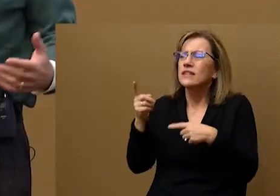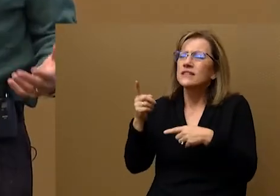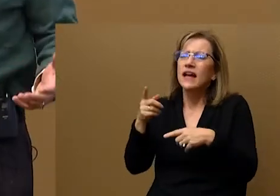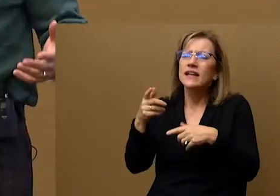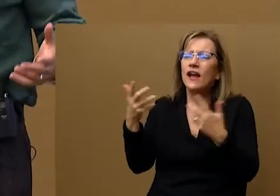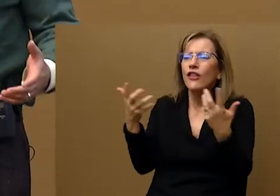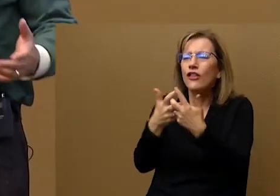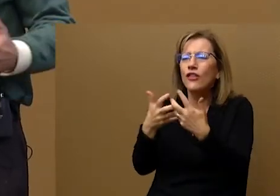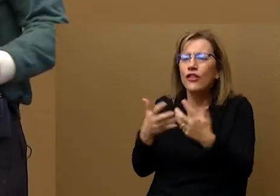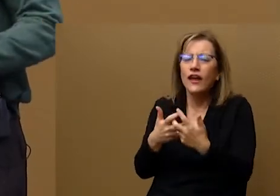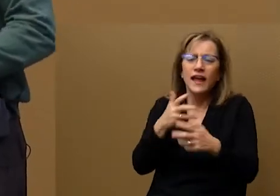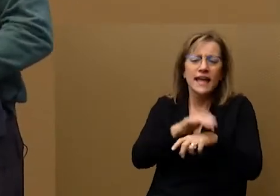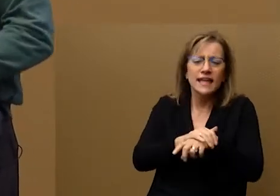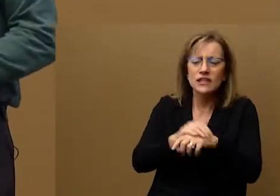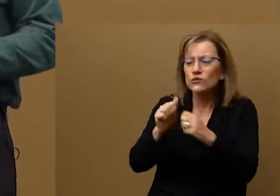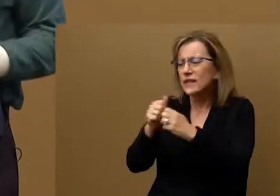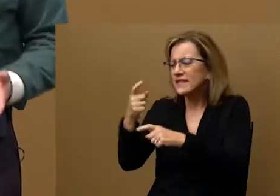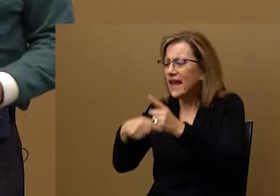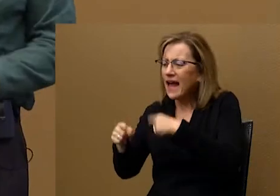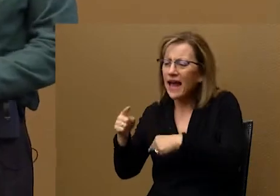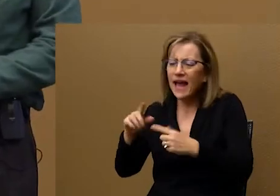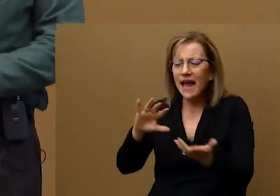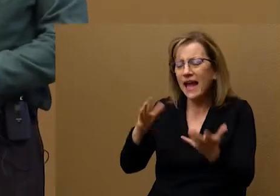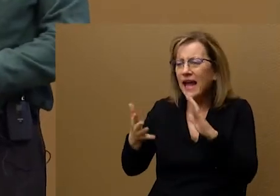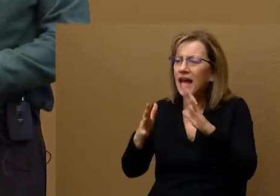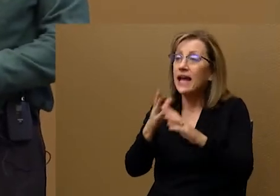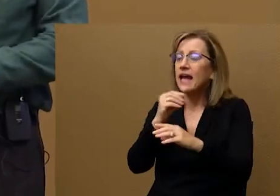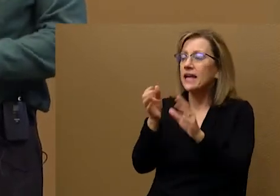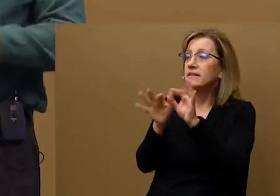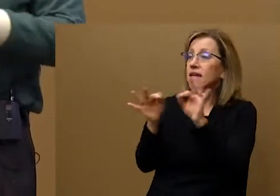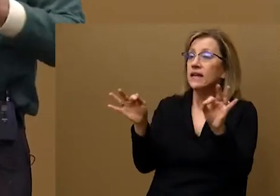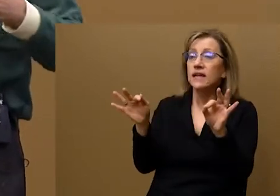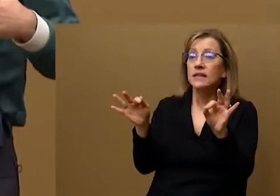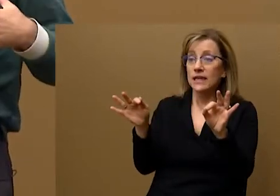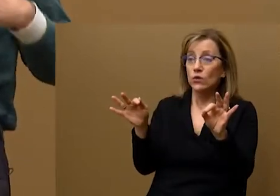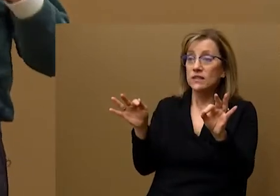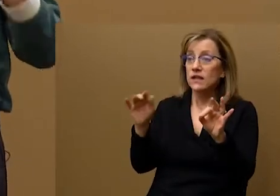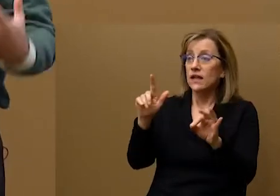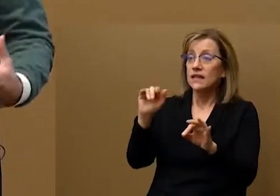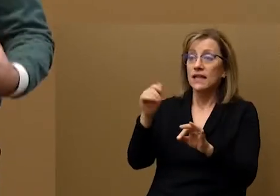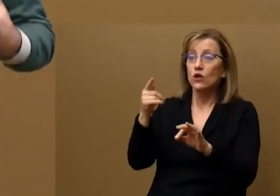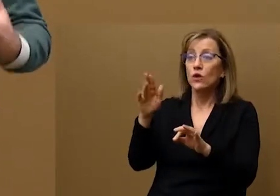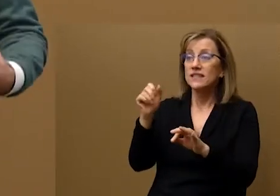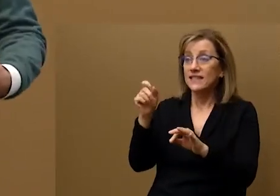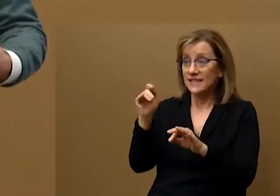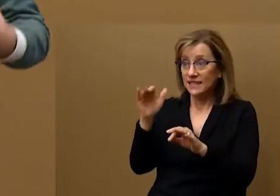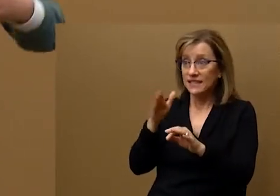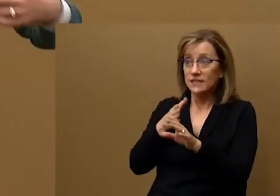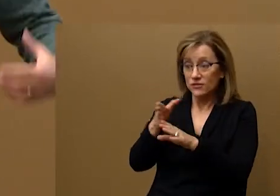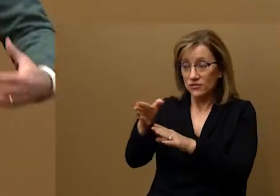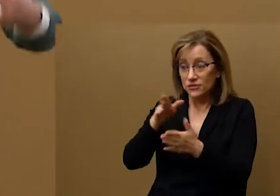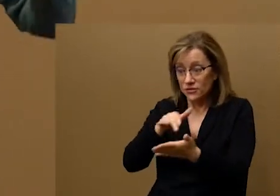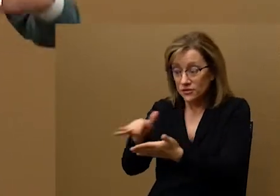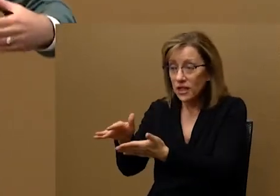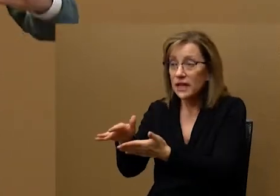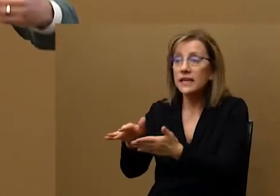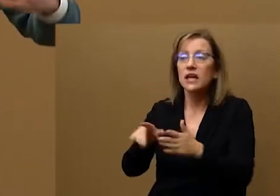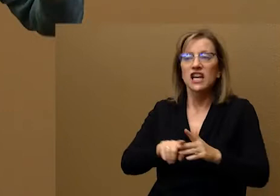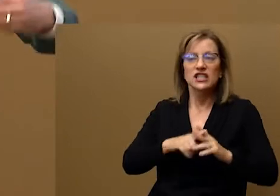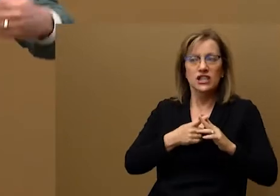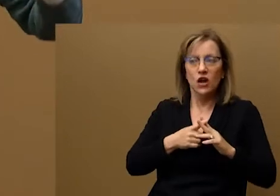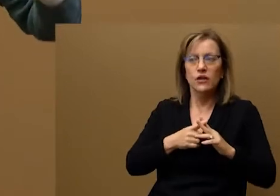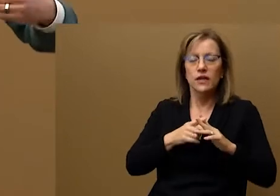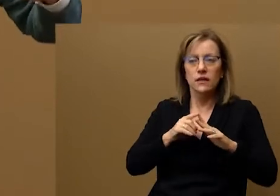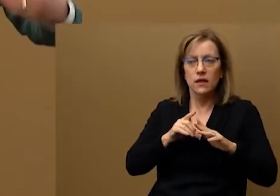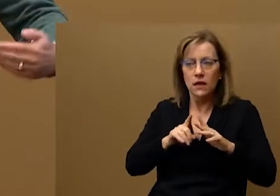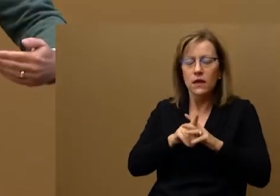were basically Pidgin Sign English or English. And then the linguistic study of ASL caught up and got